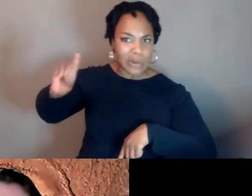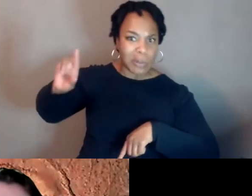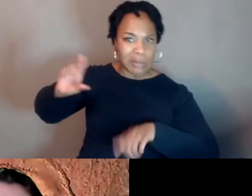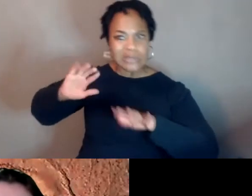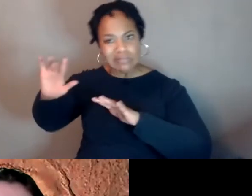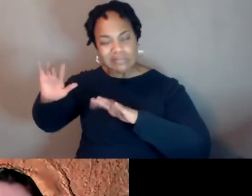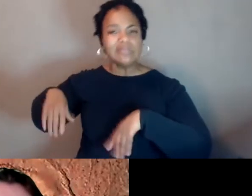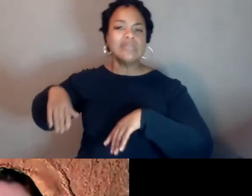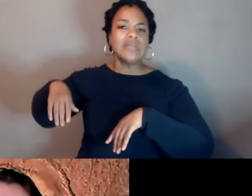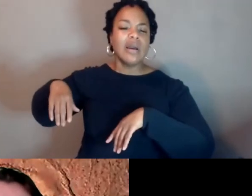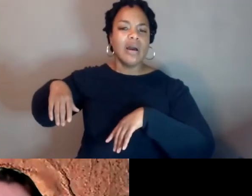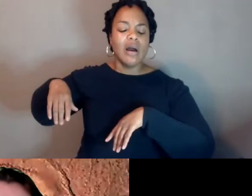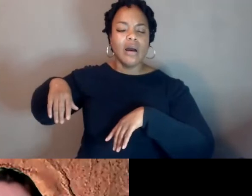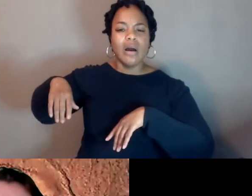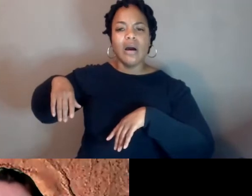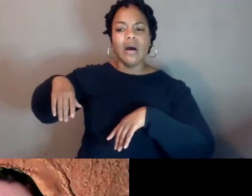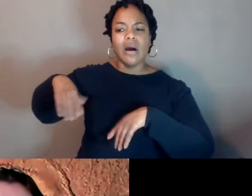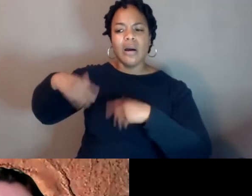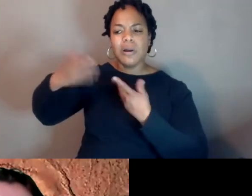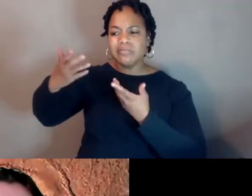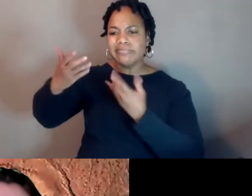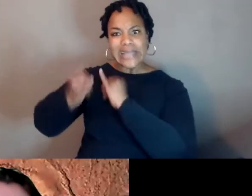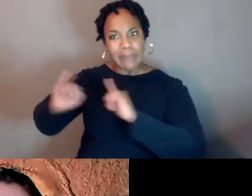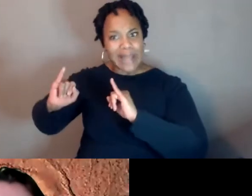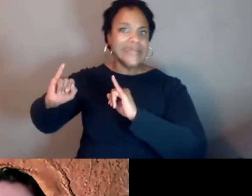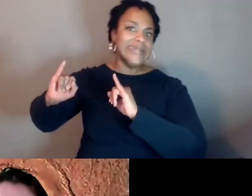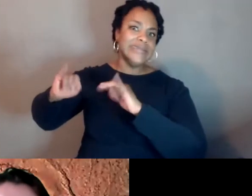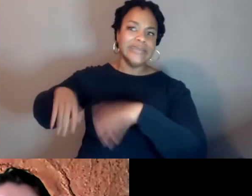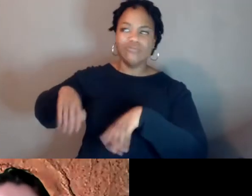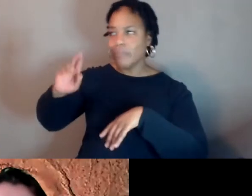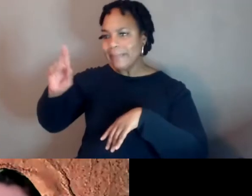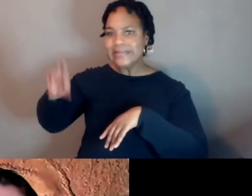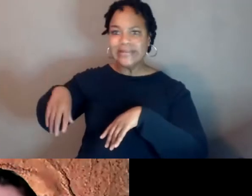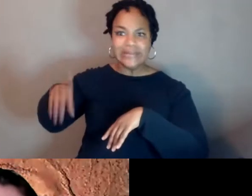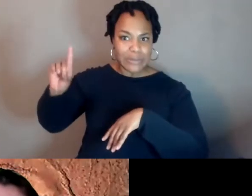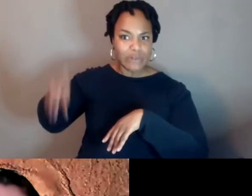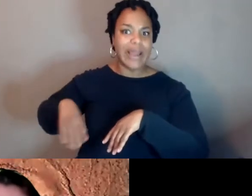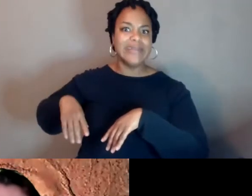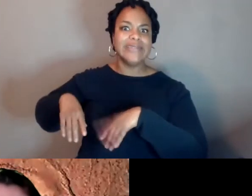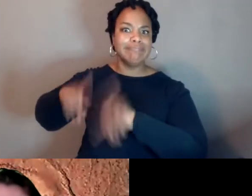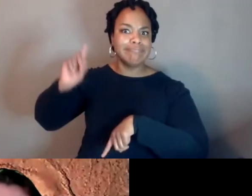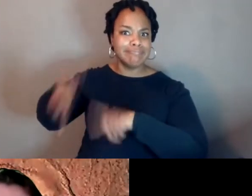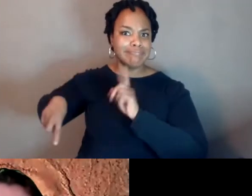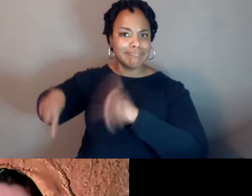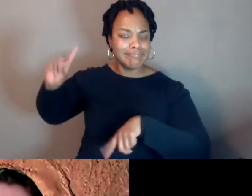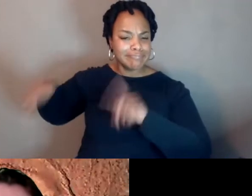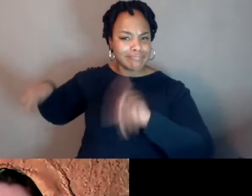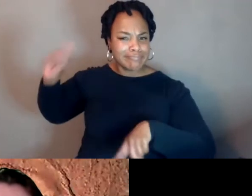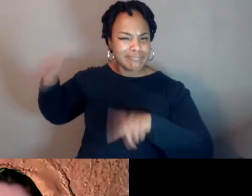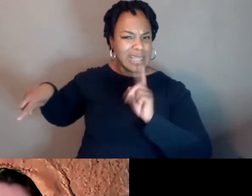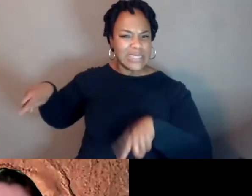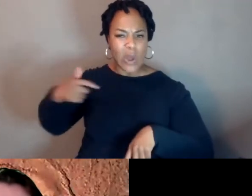It fizzled. Independent, Republican, Democrats. So I